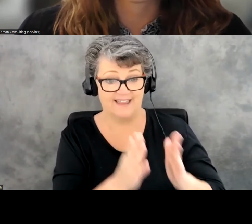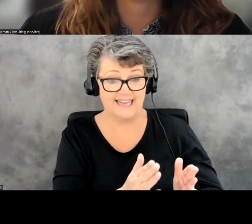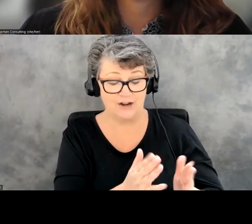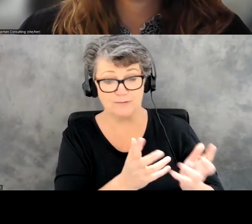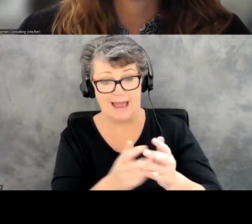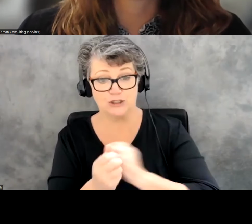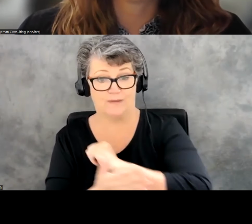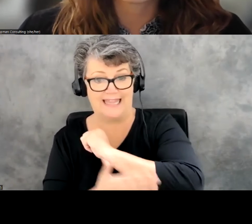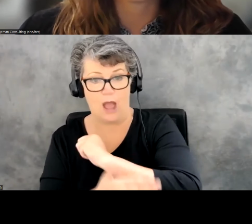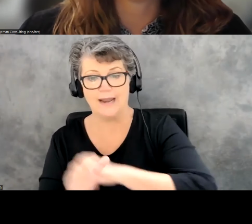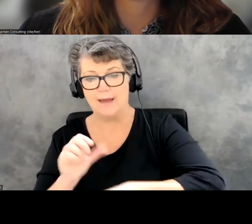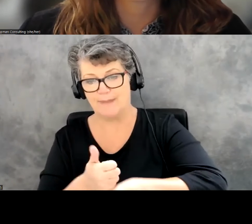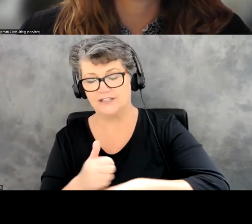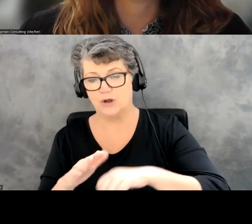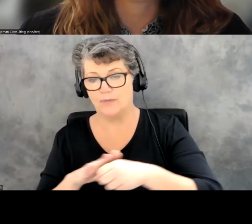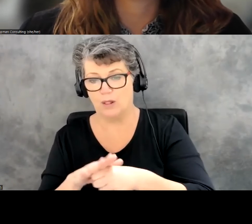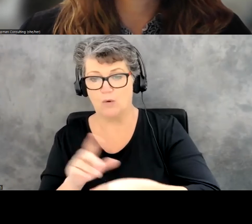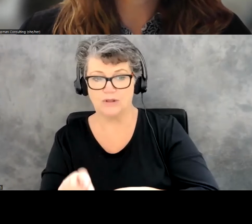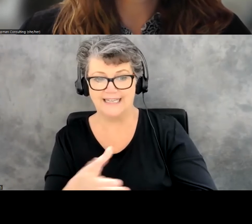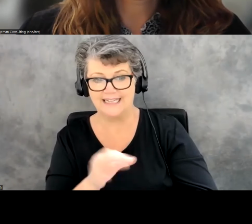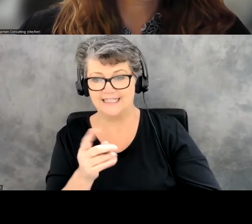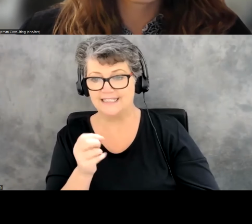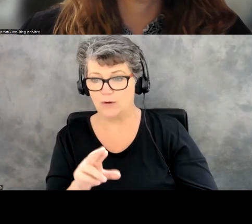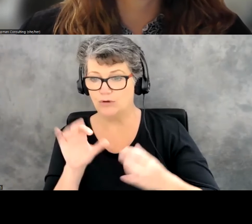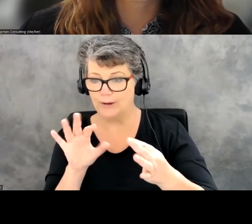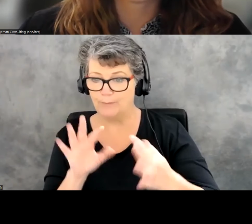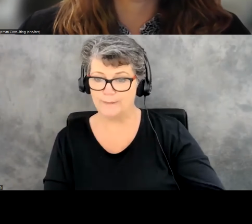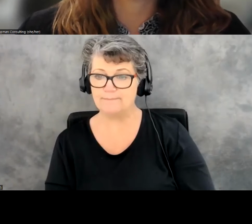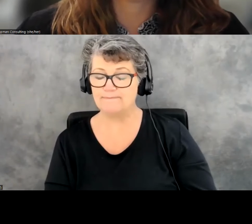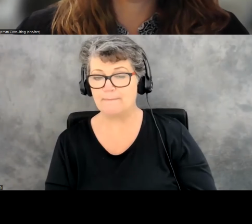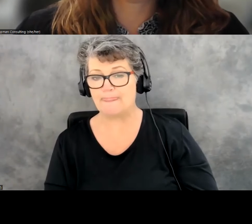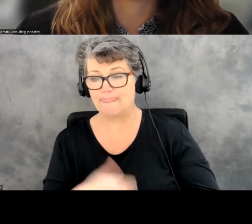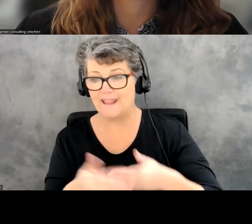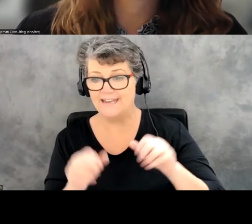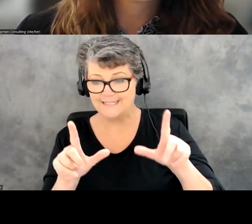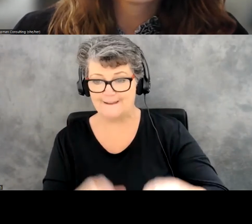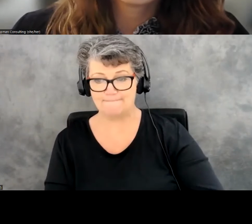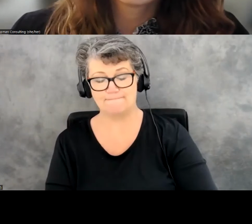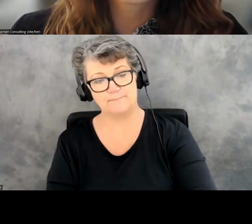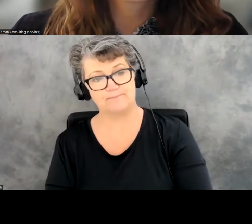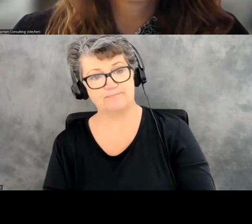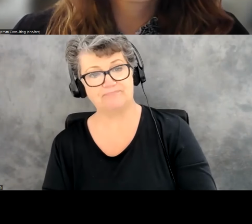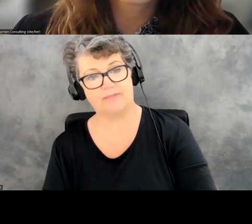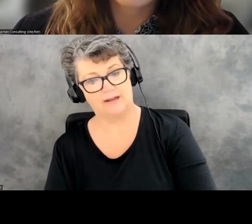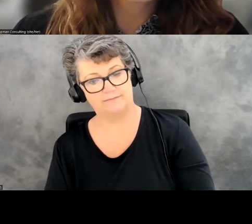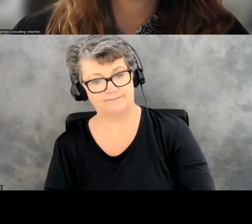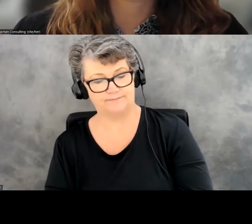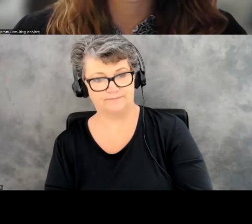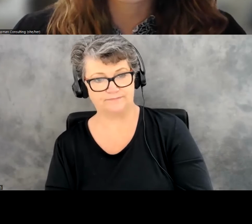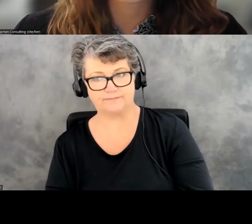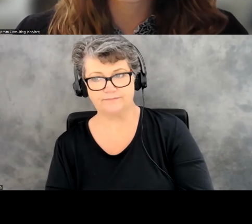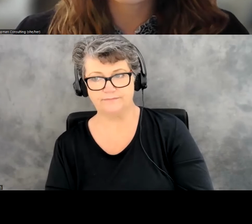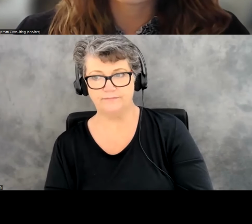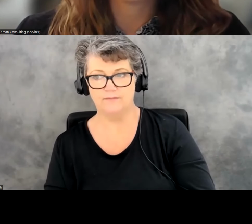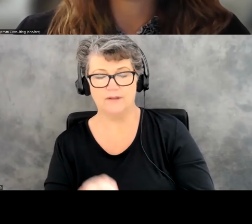based upon local needs and stakeholder input. Next slide, please. So collaborative